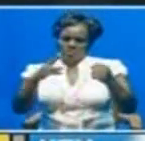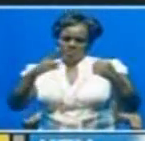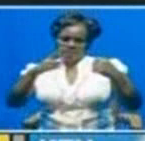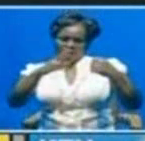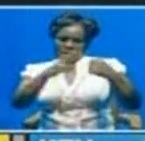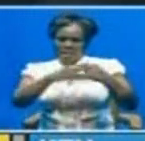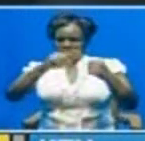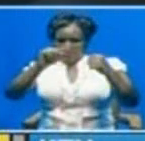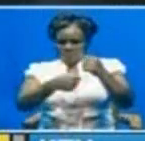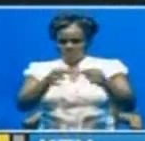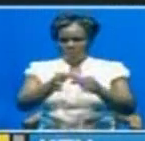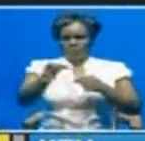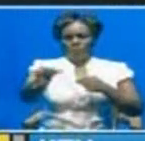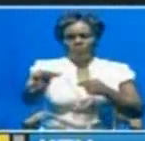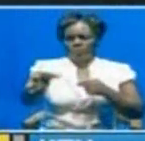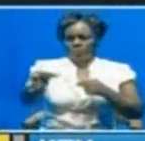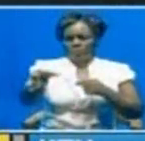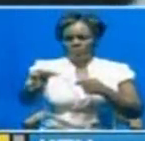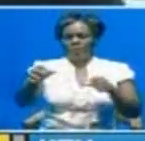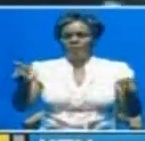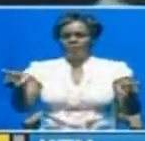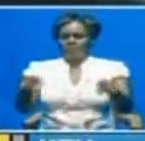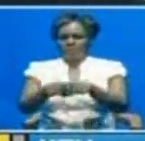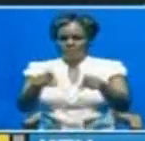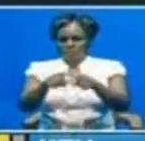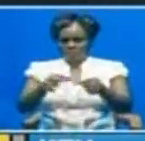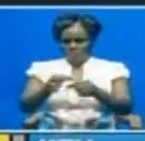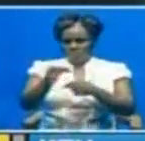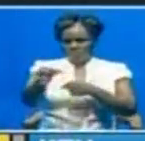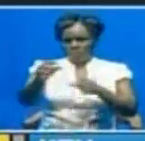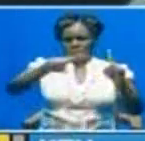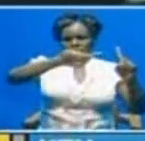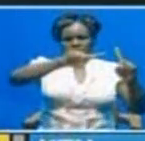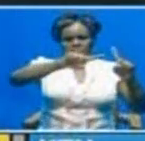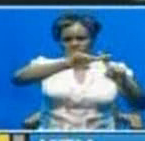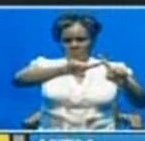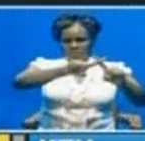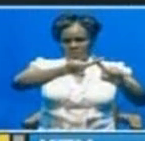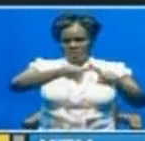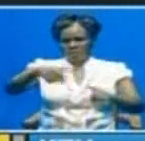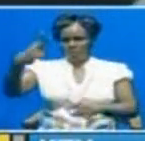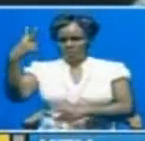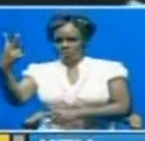9,000 hectares. In terms of acreage, you multiply that by